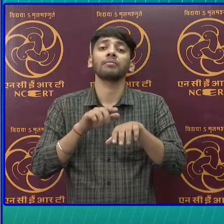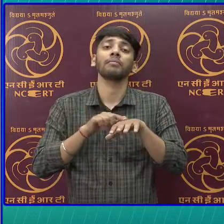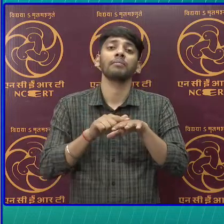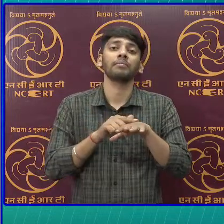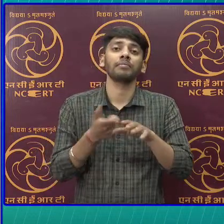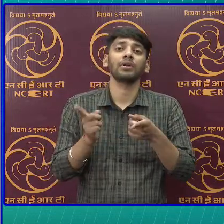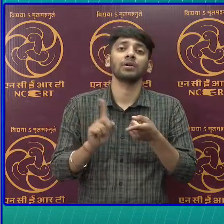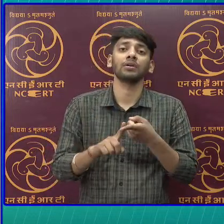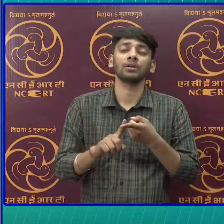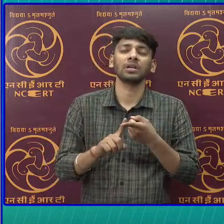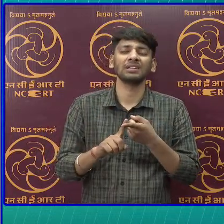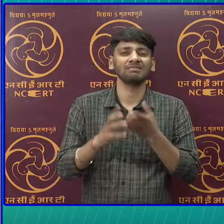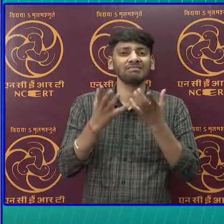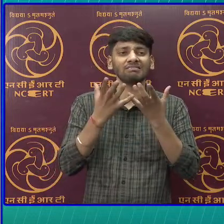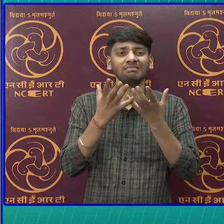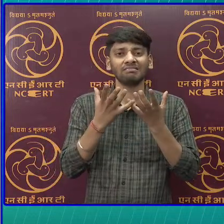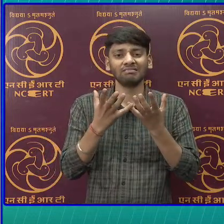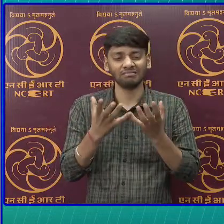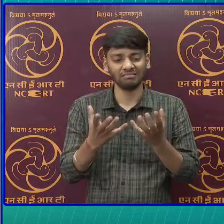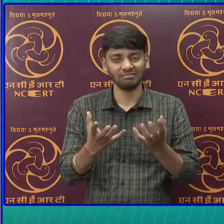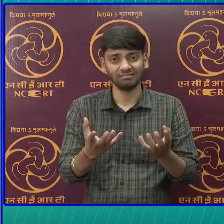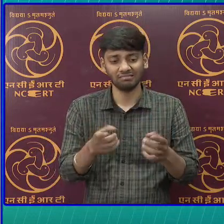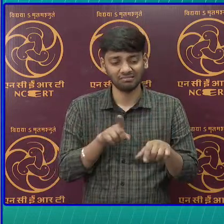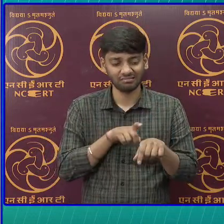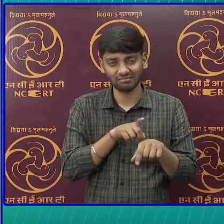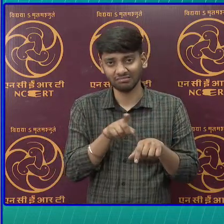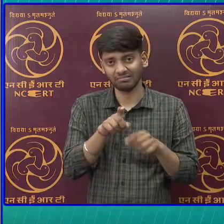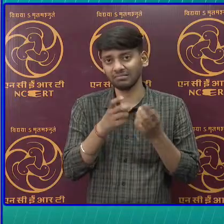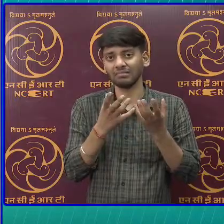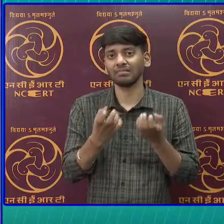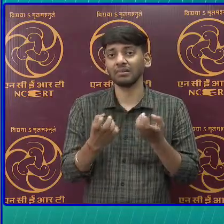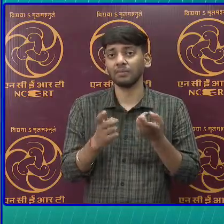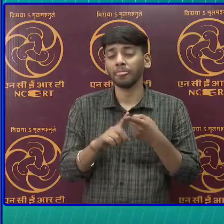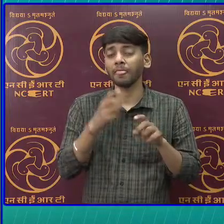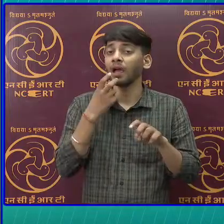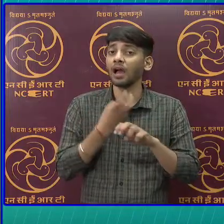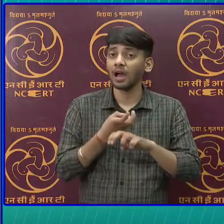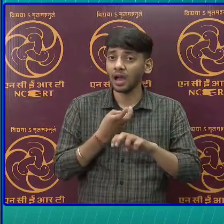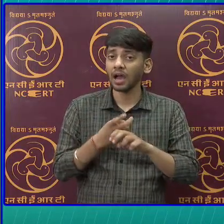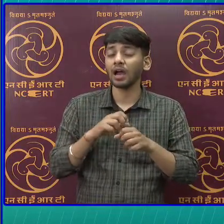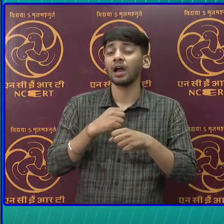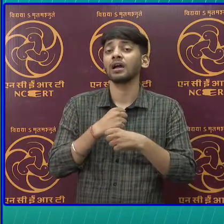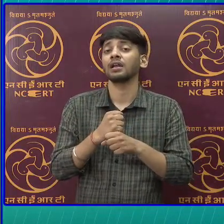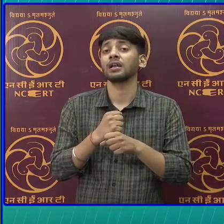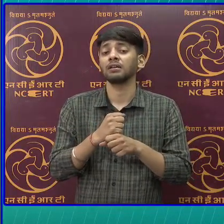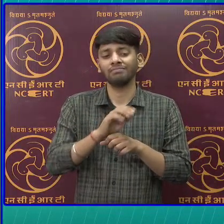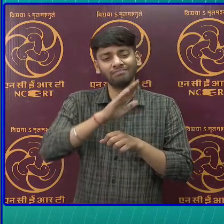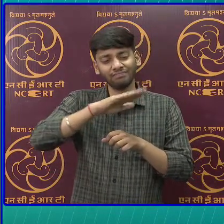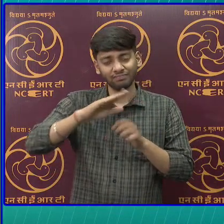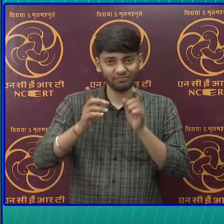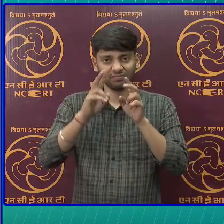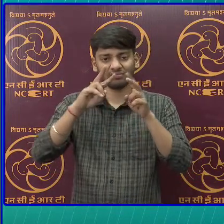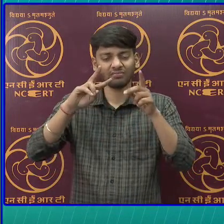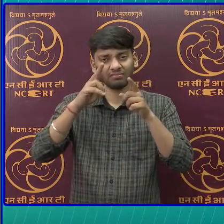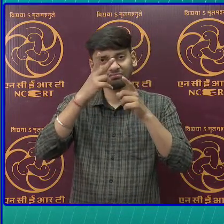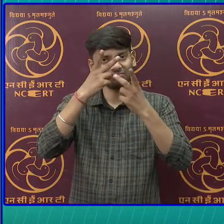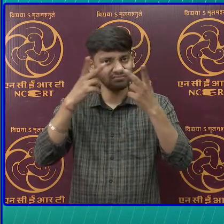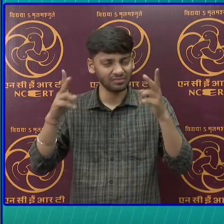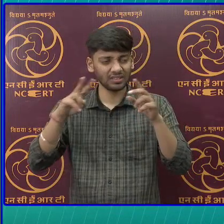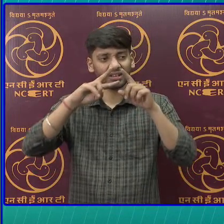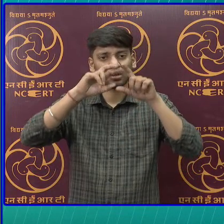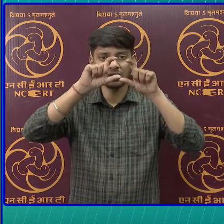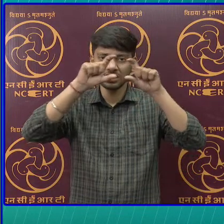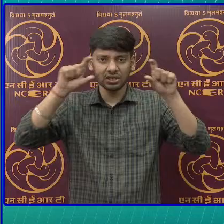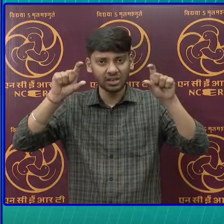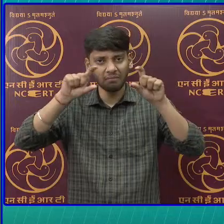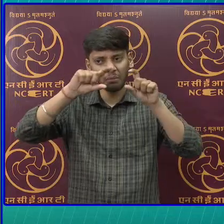process of decaying starts here, then hardening, twisting, its shape will be changed, it will become hard